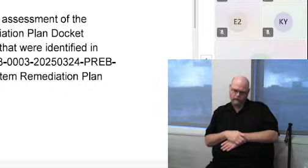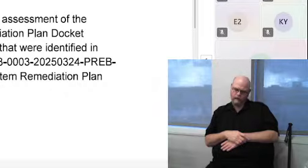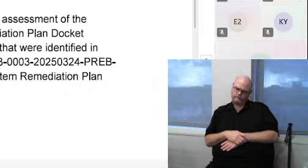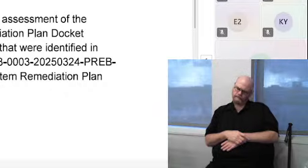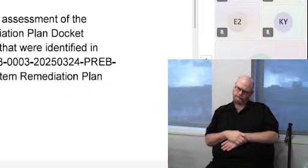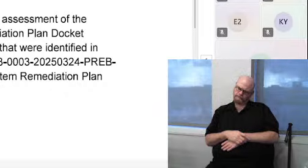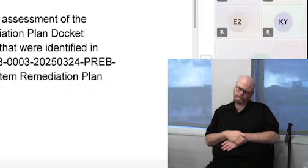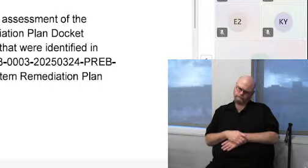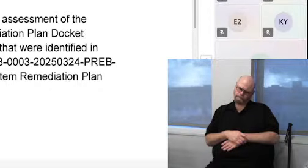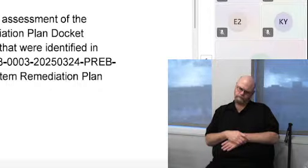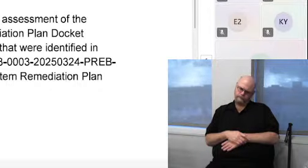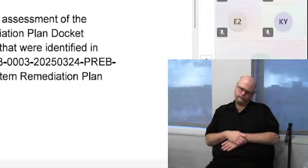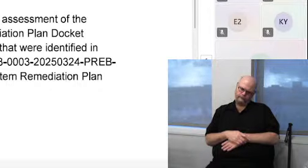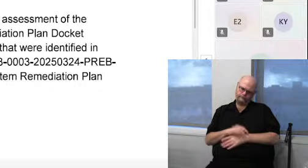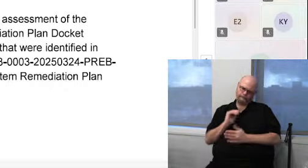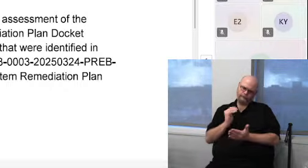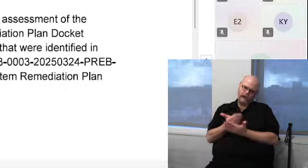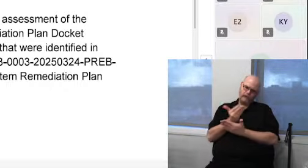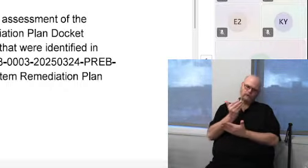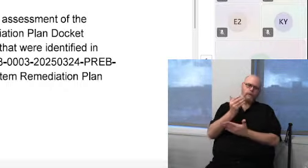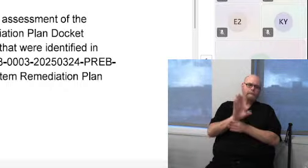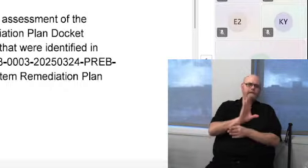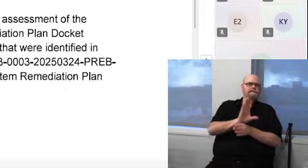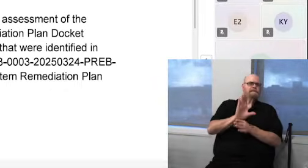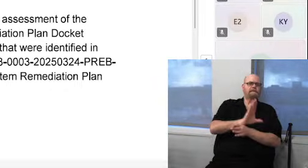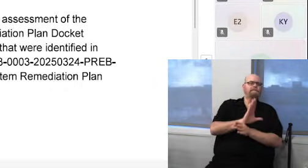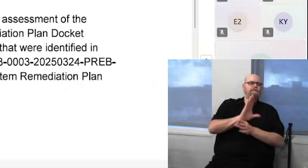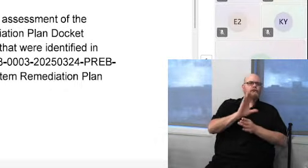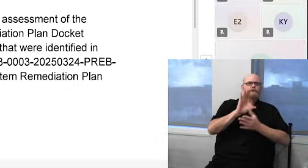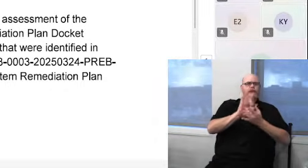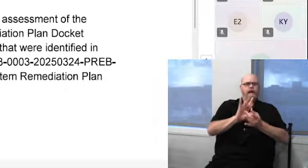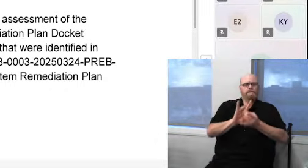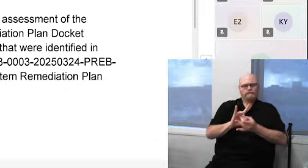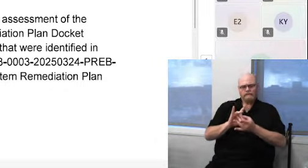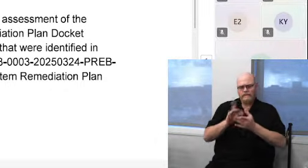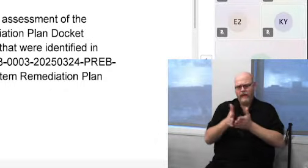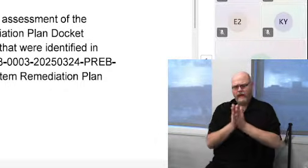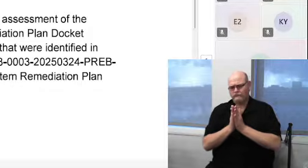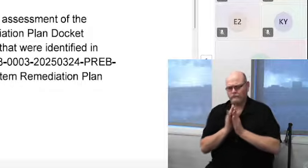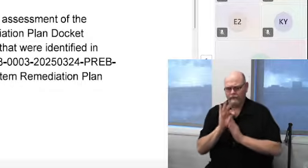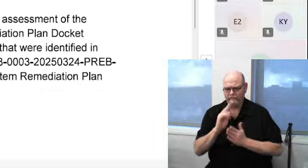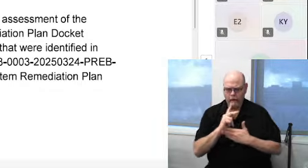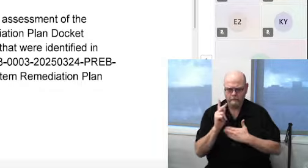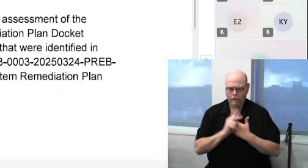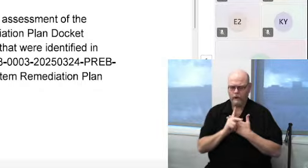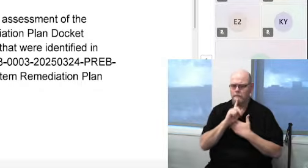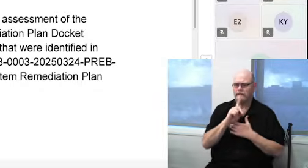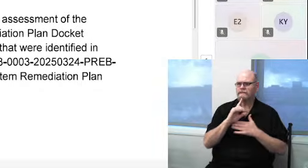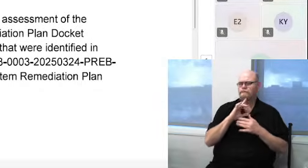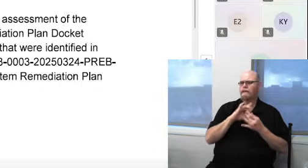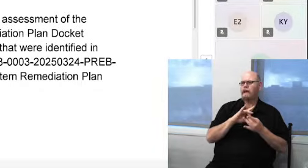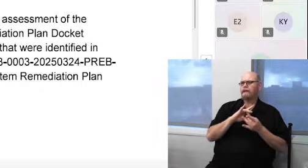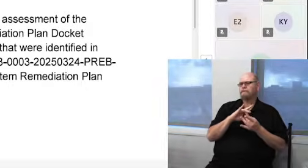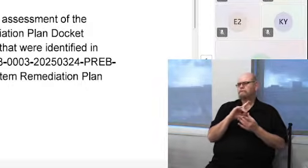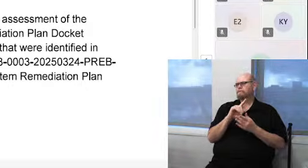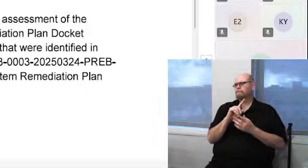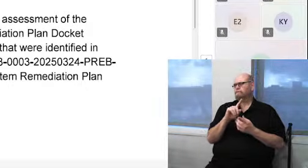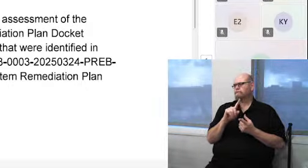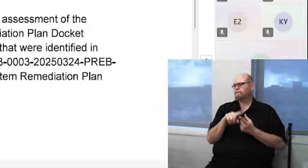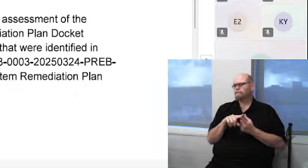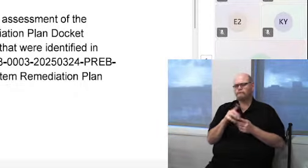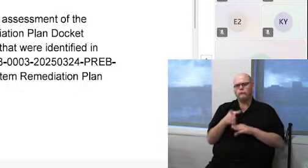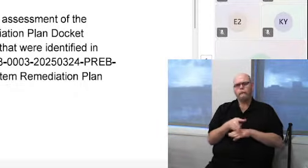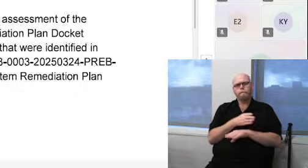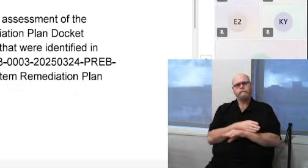On the topic of new business connection, you remember you were asked about whether this program is related